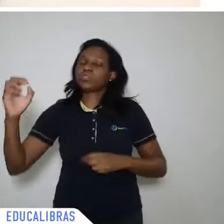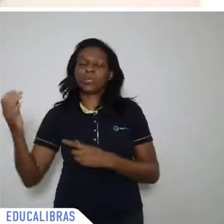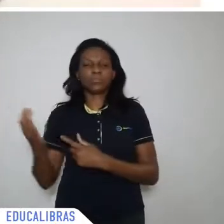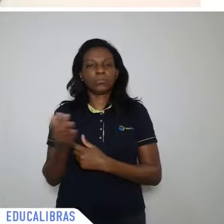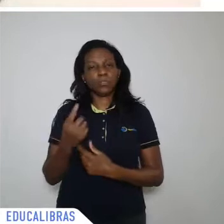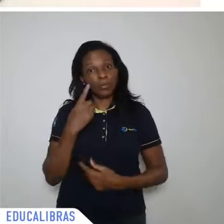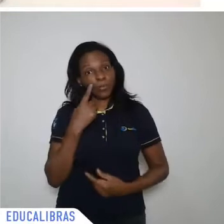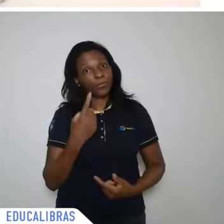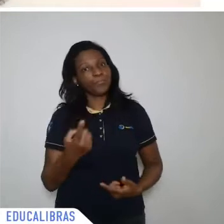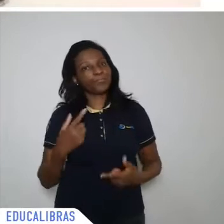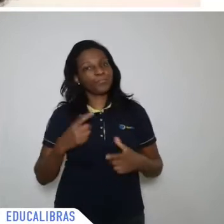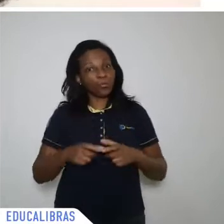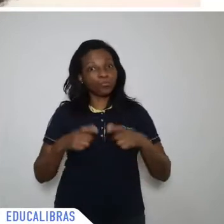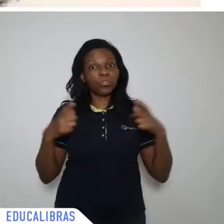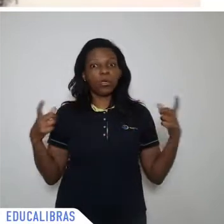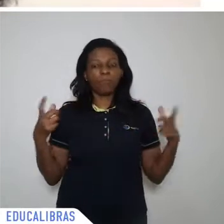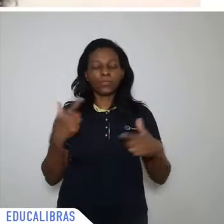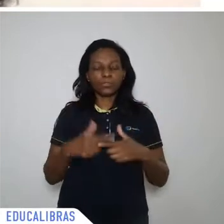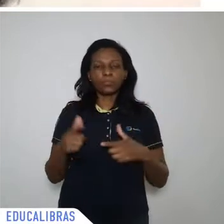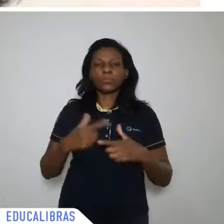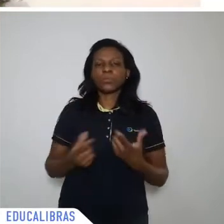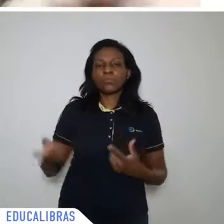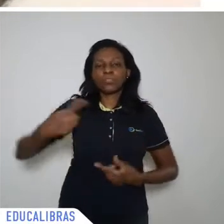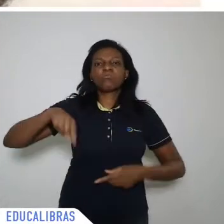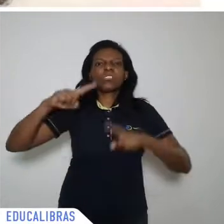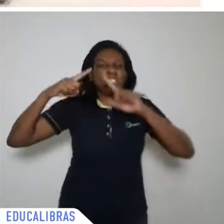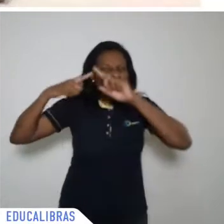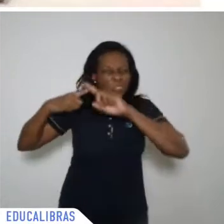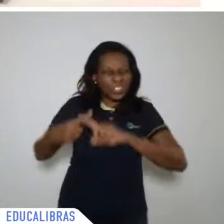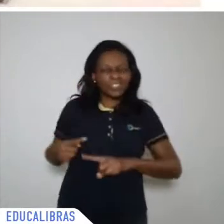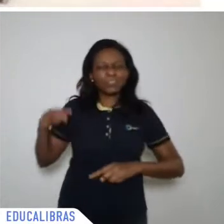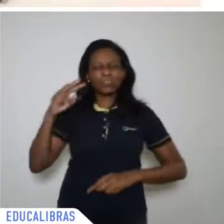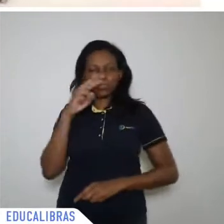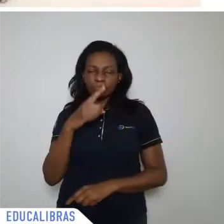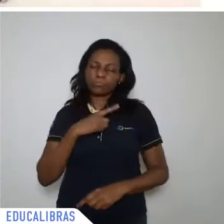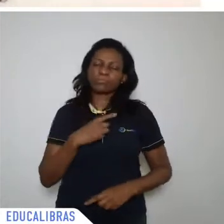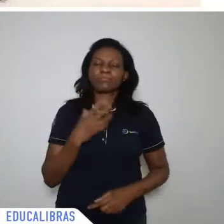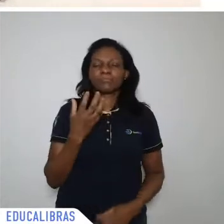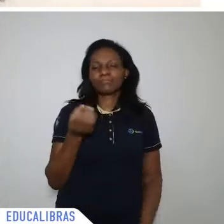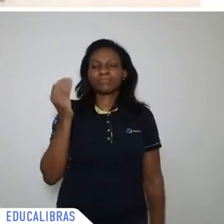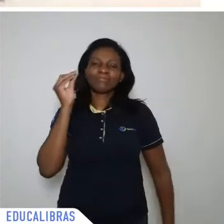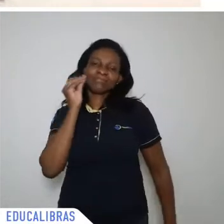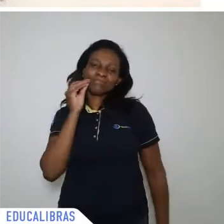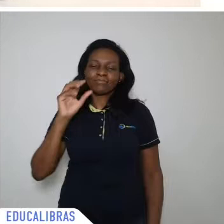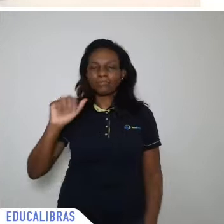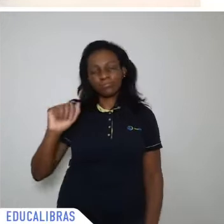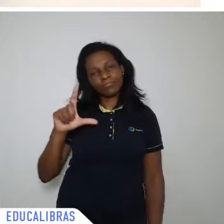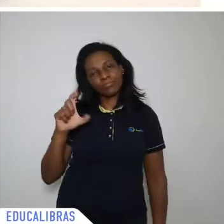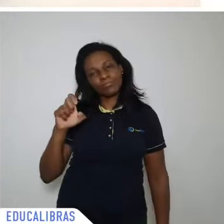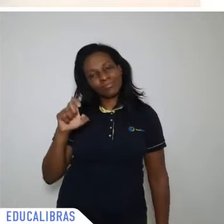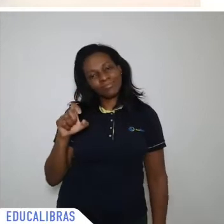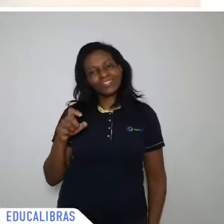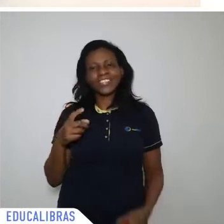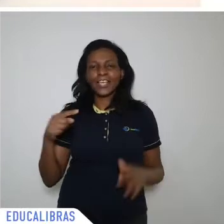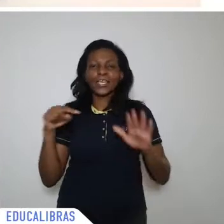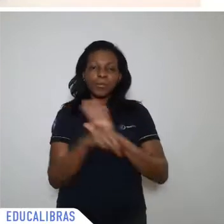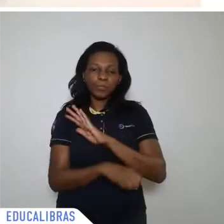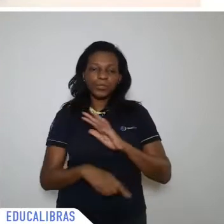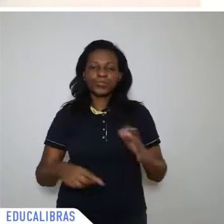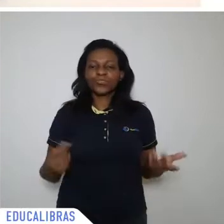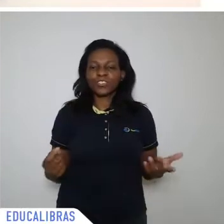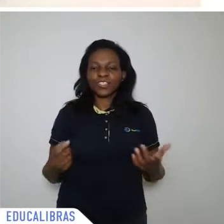We are not safe to go for the state for help. So I'd like to say hello to